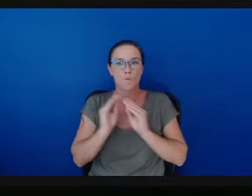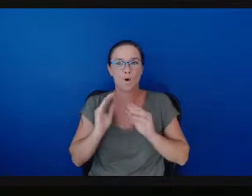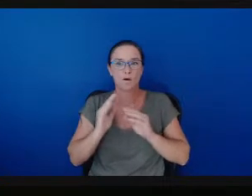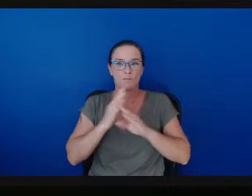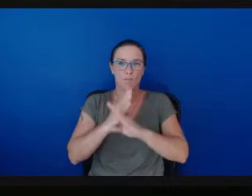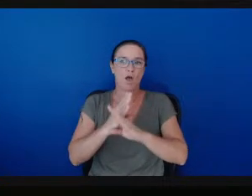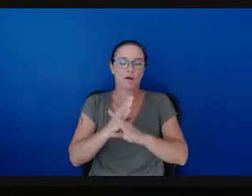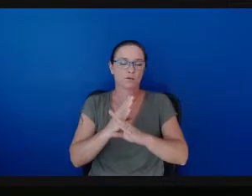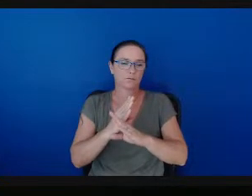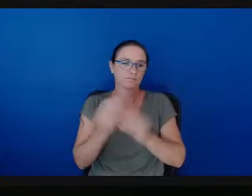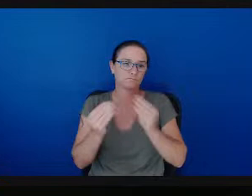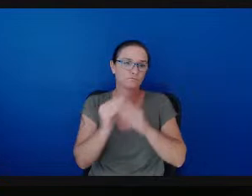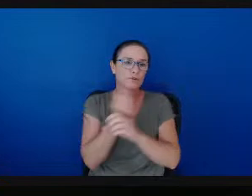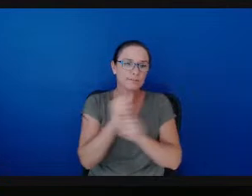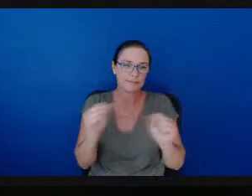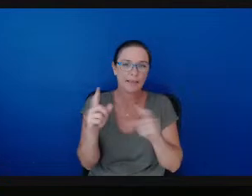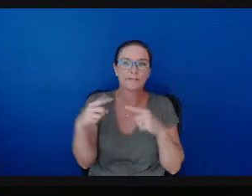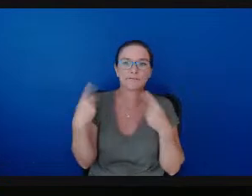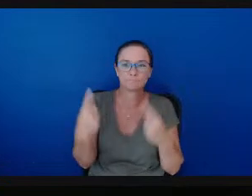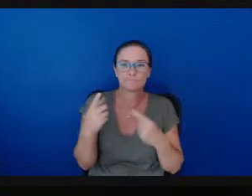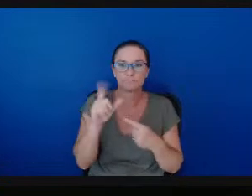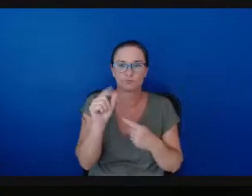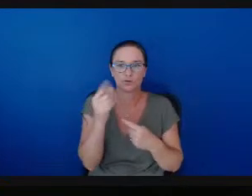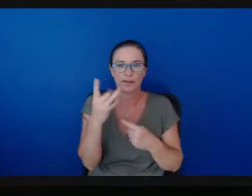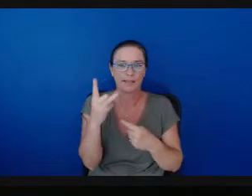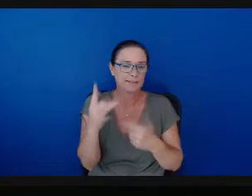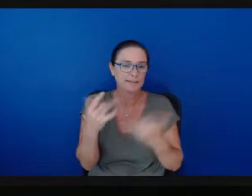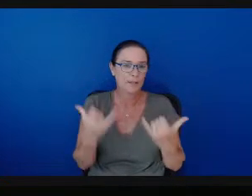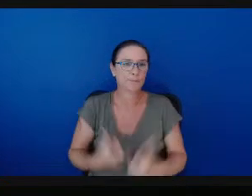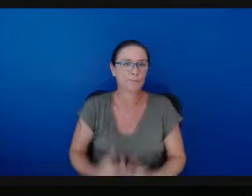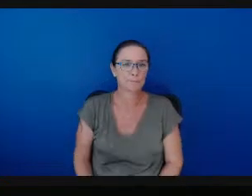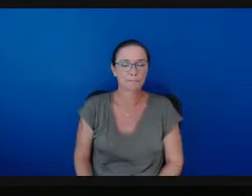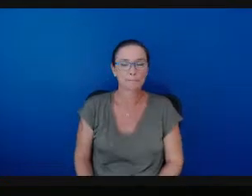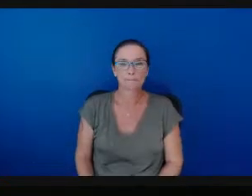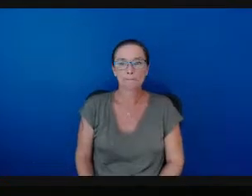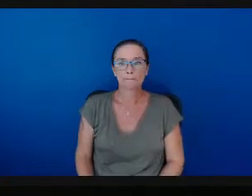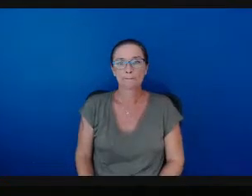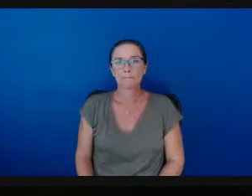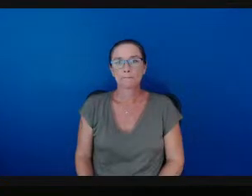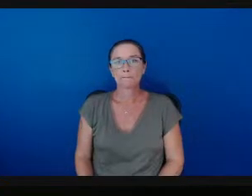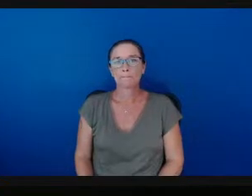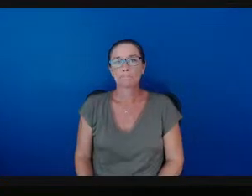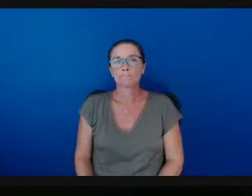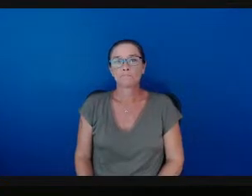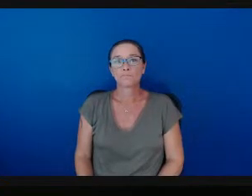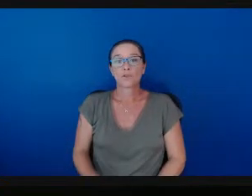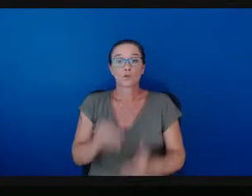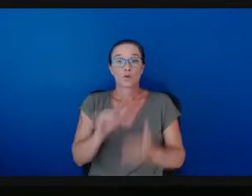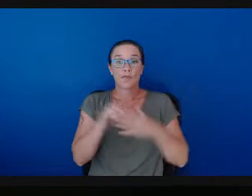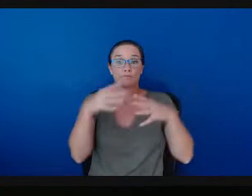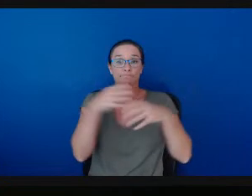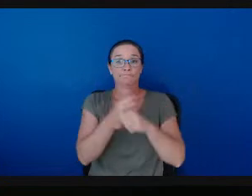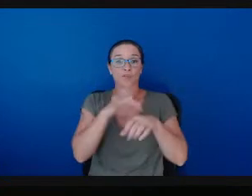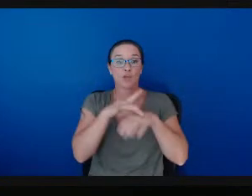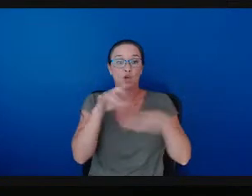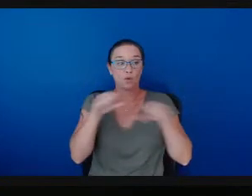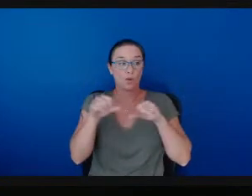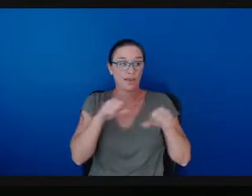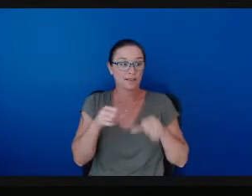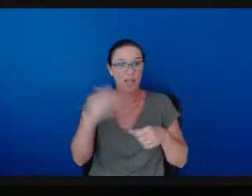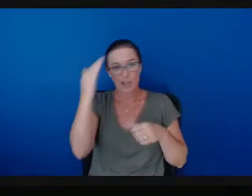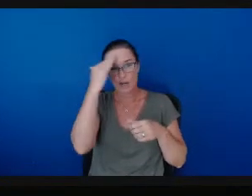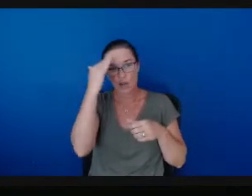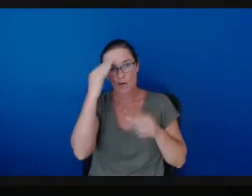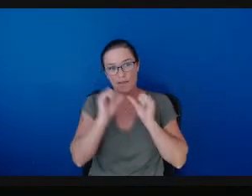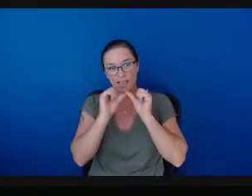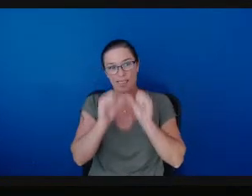2018, post-2018 eruption. So those are the earthquakes. I know we have been going for some time here, and we